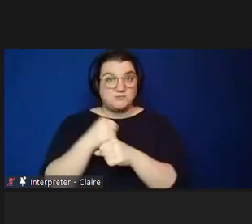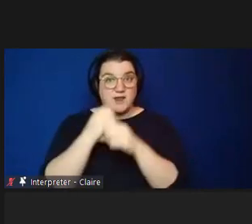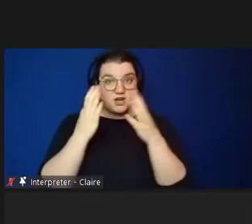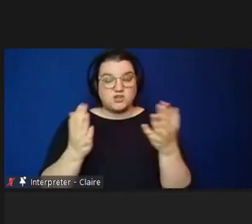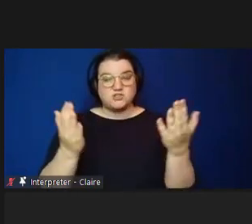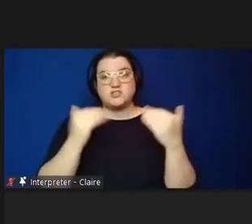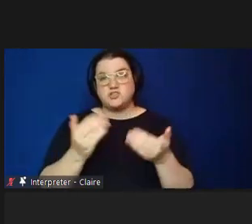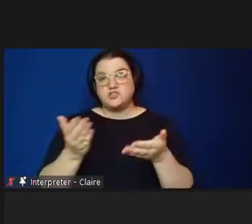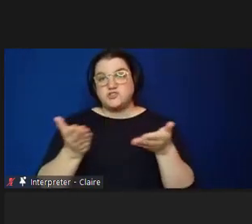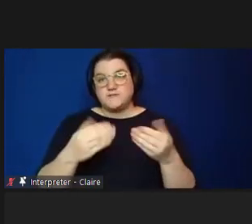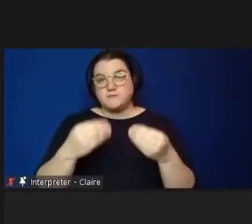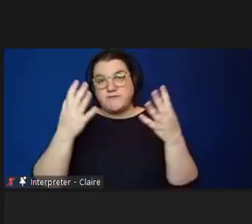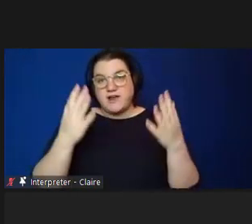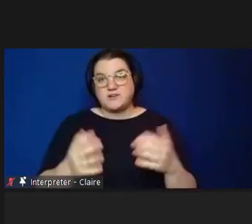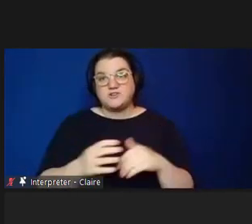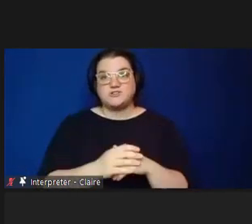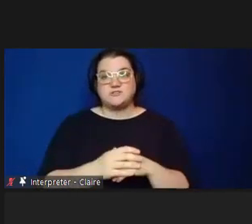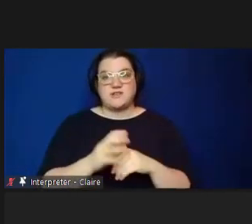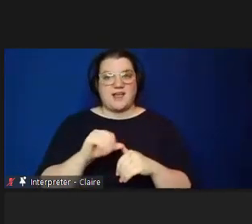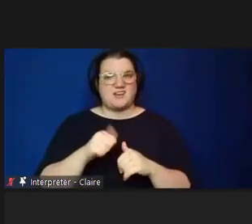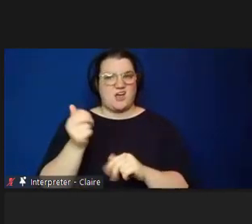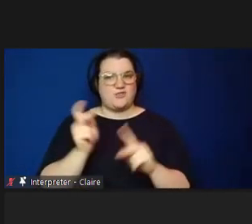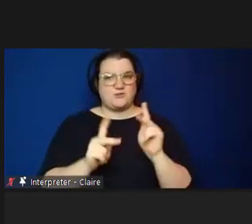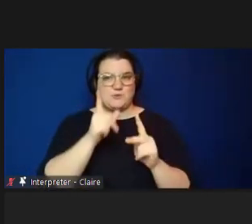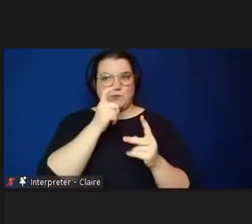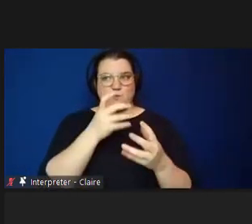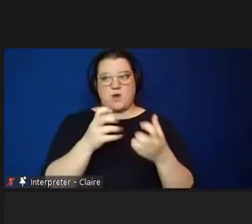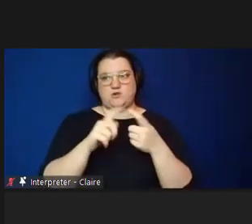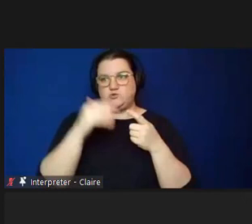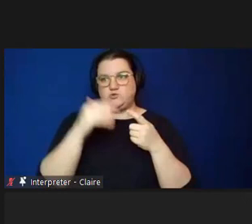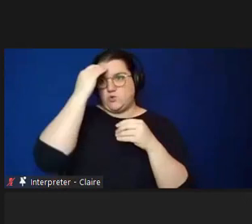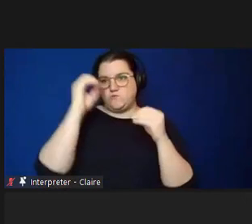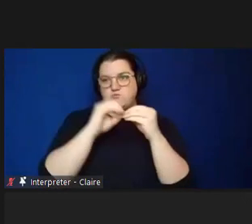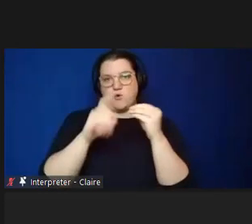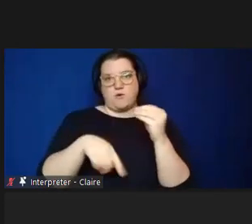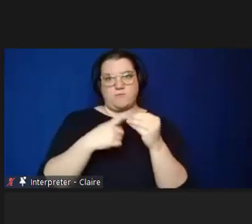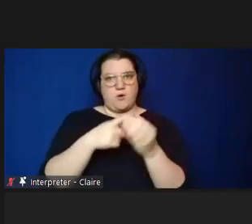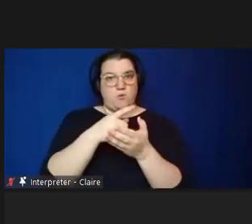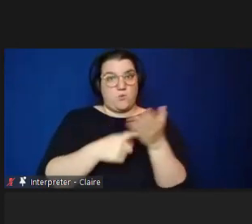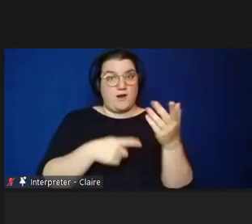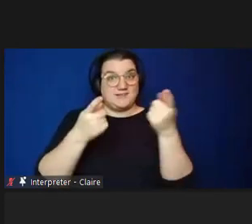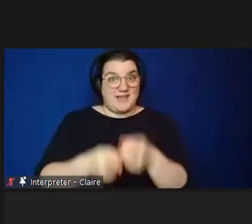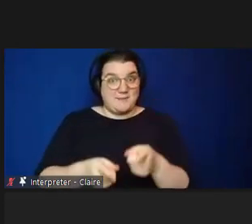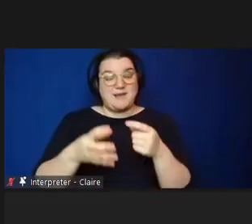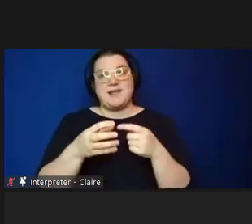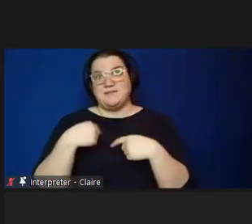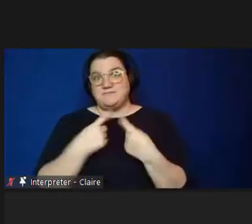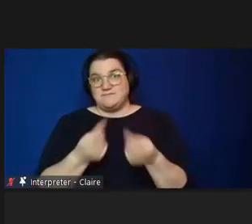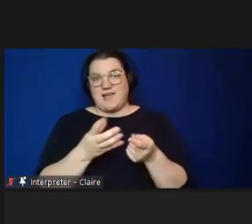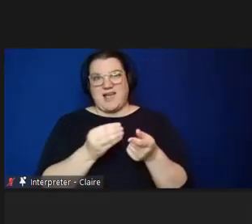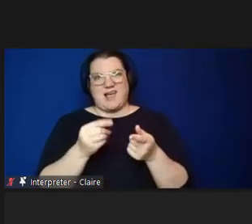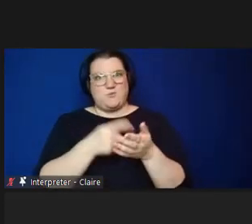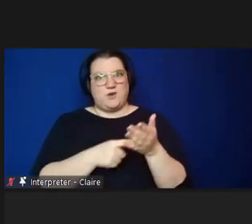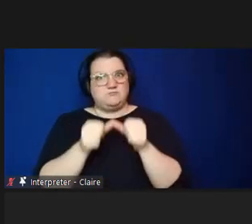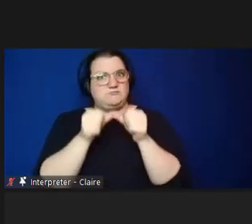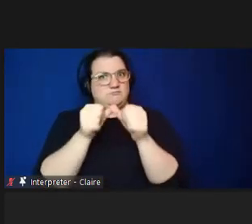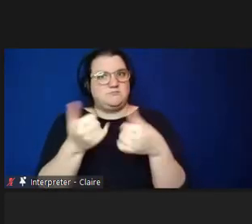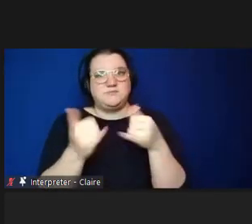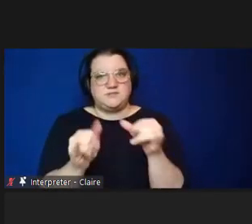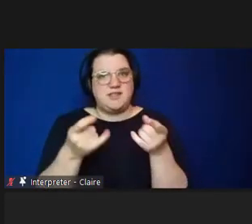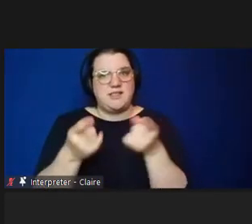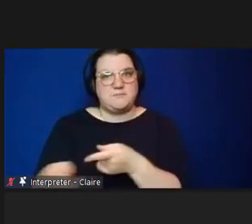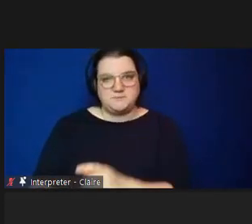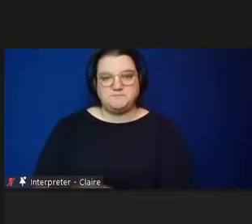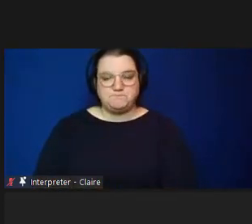providers, and others who want to know more about what has happened and what is continuing to happen. So